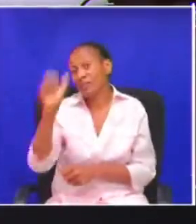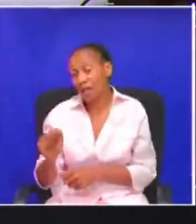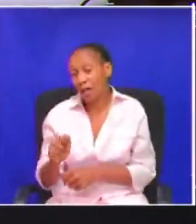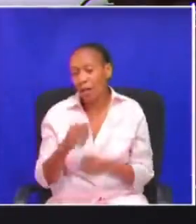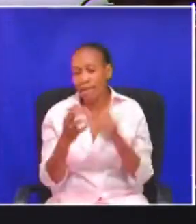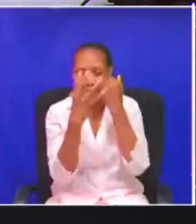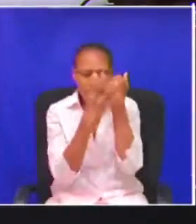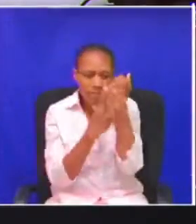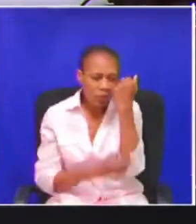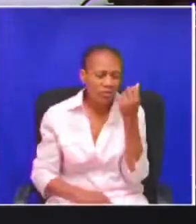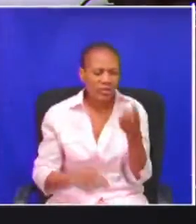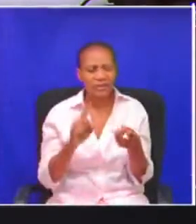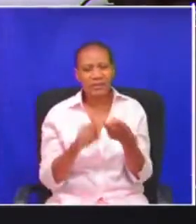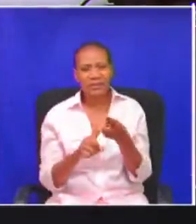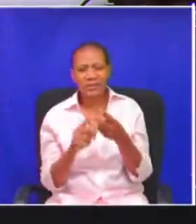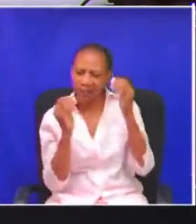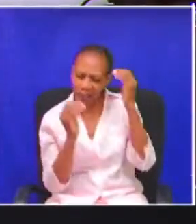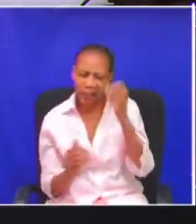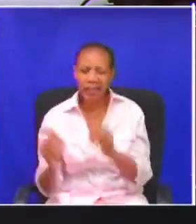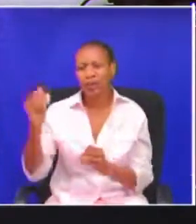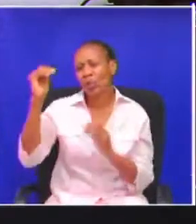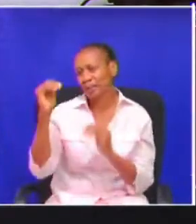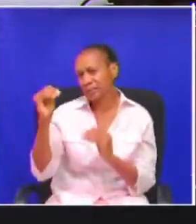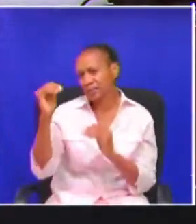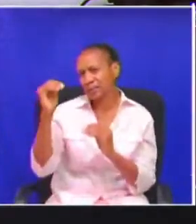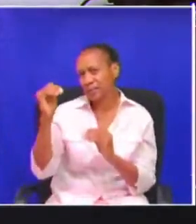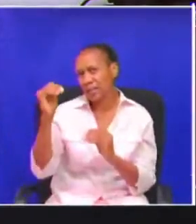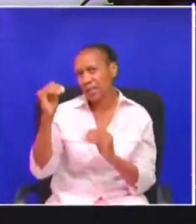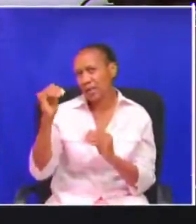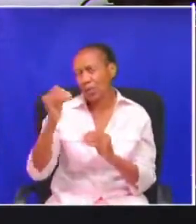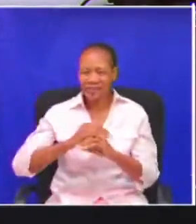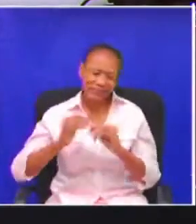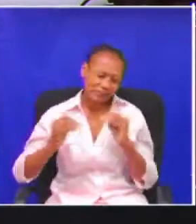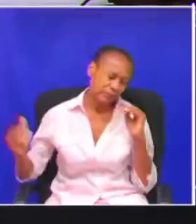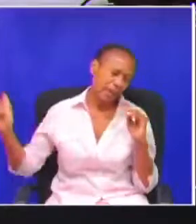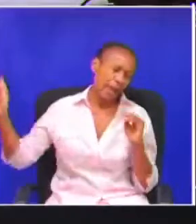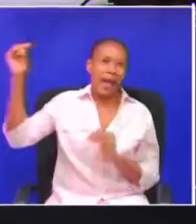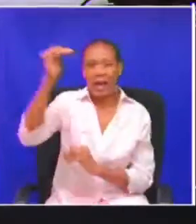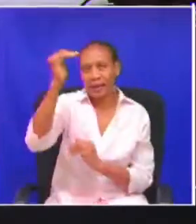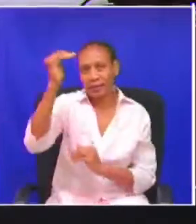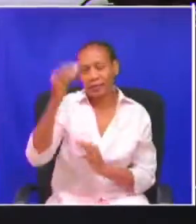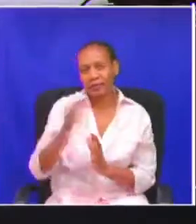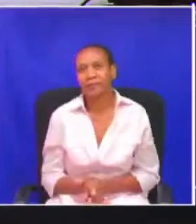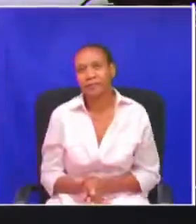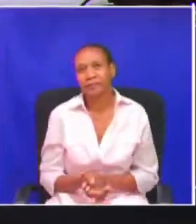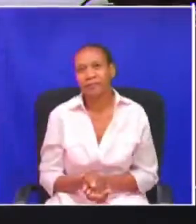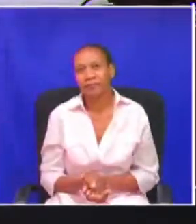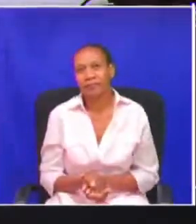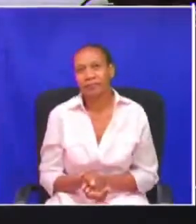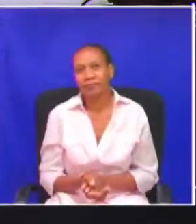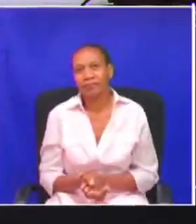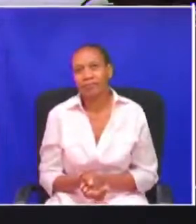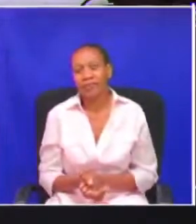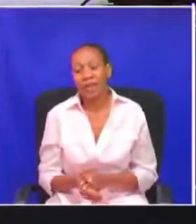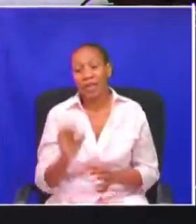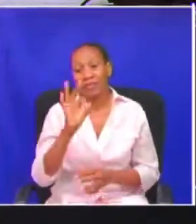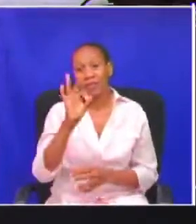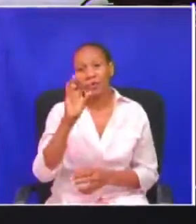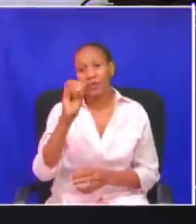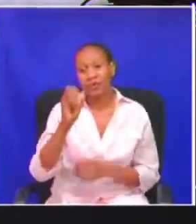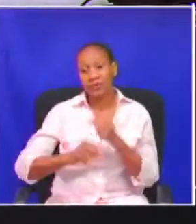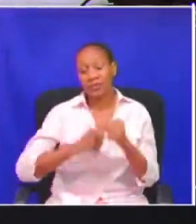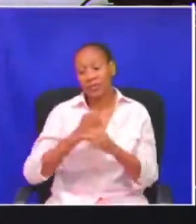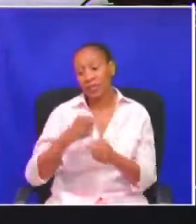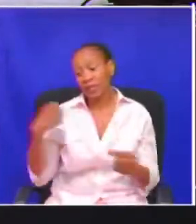poverty and inequality was extremely high. And over the 30 years and